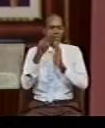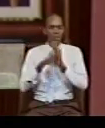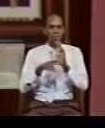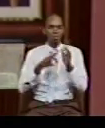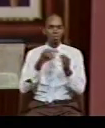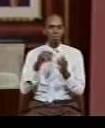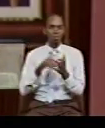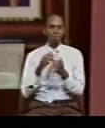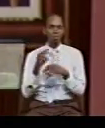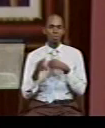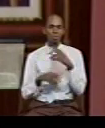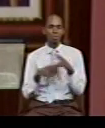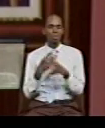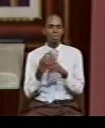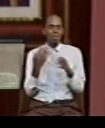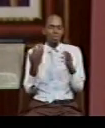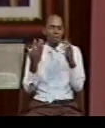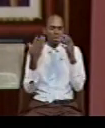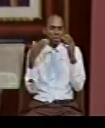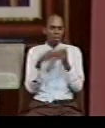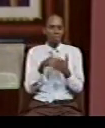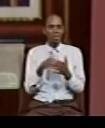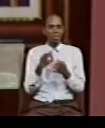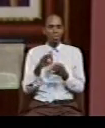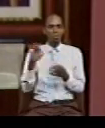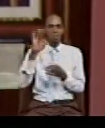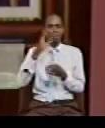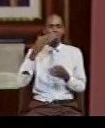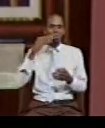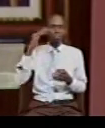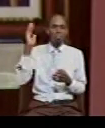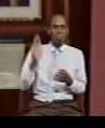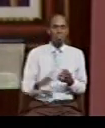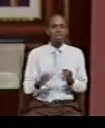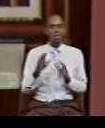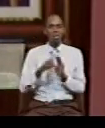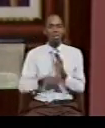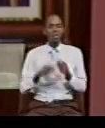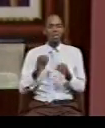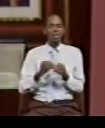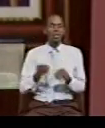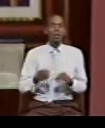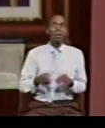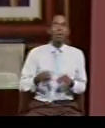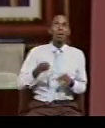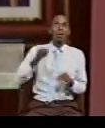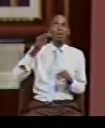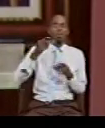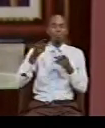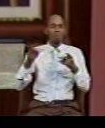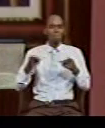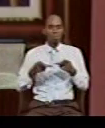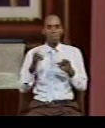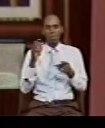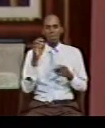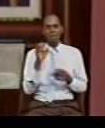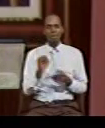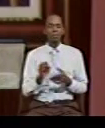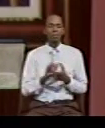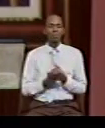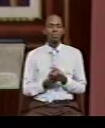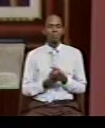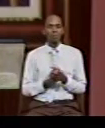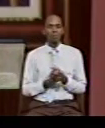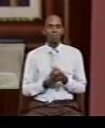world, against spiritual wickedness in high places. Look at them there.